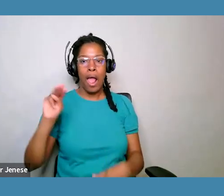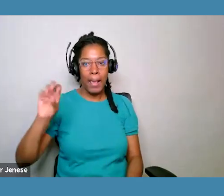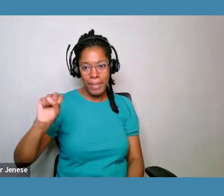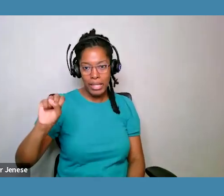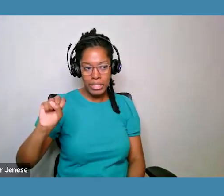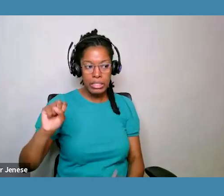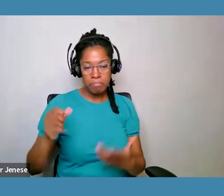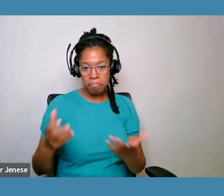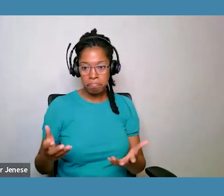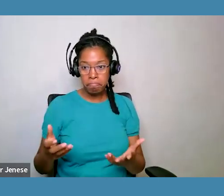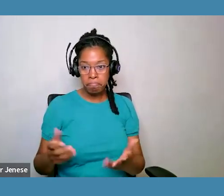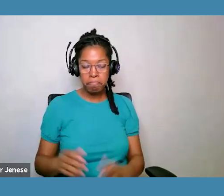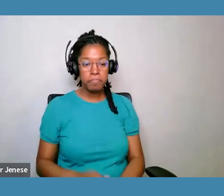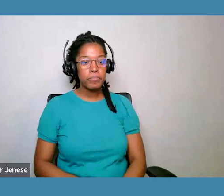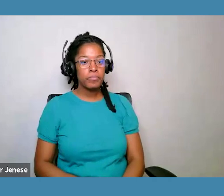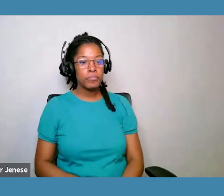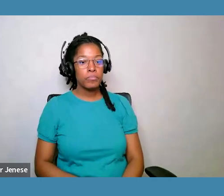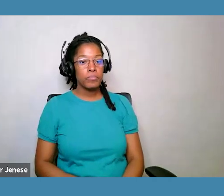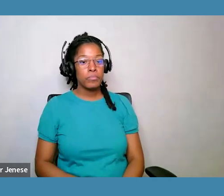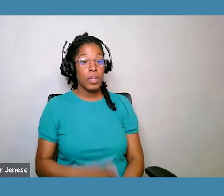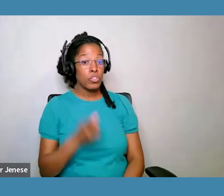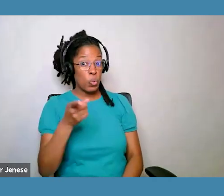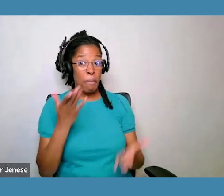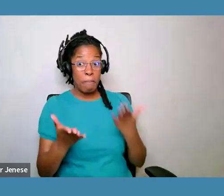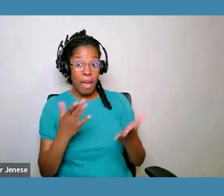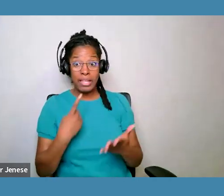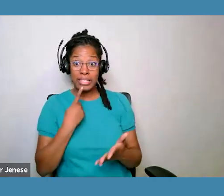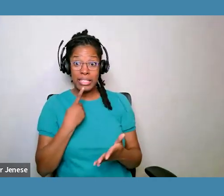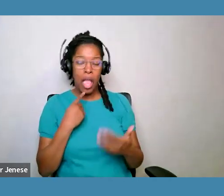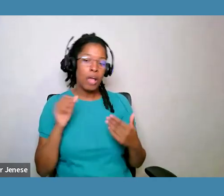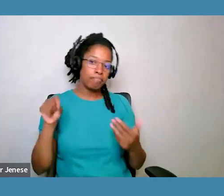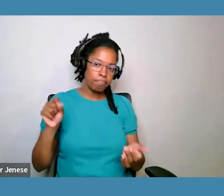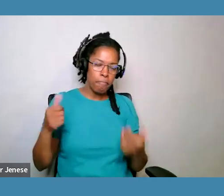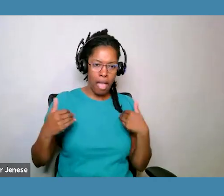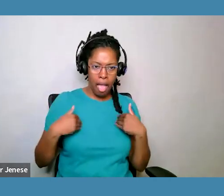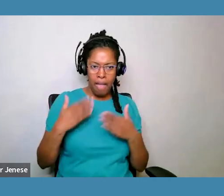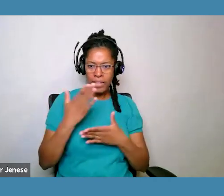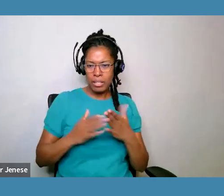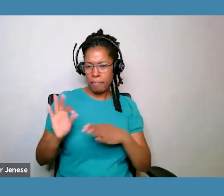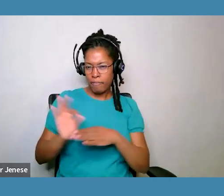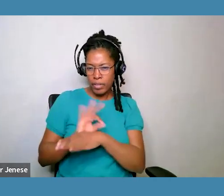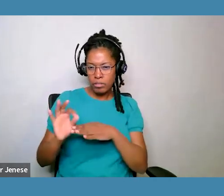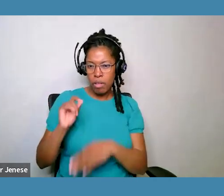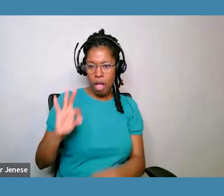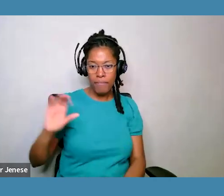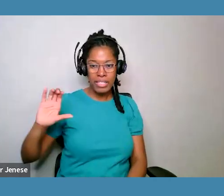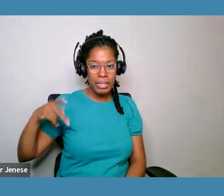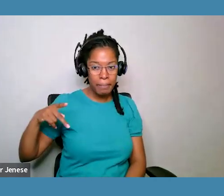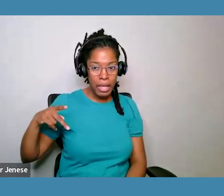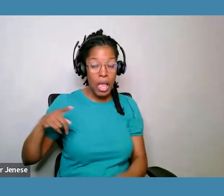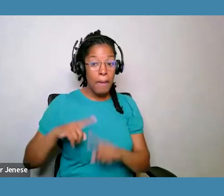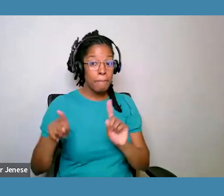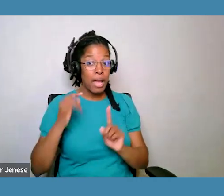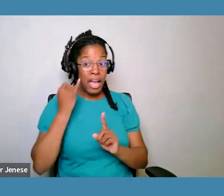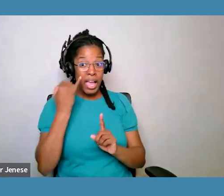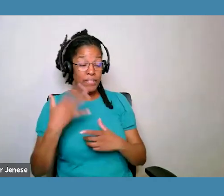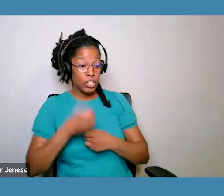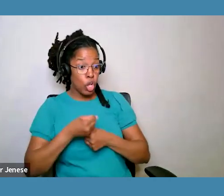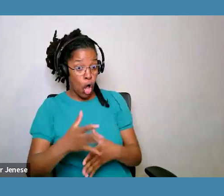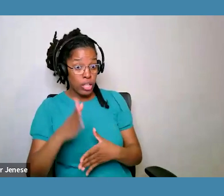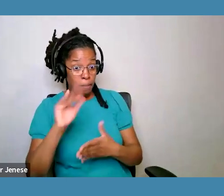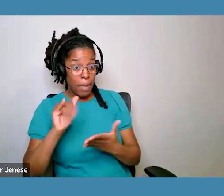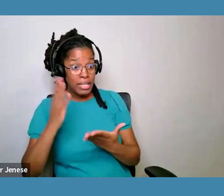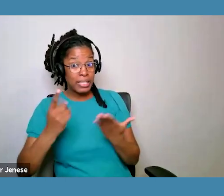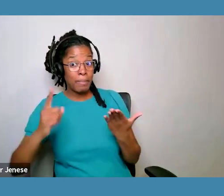sclerosis. So you might be able to say you have some of the features of cerebral palsy, but if it's caused by something else, that will